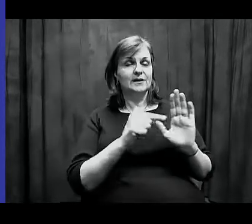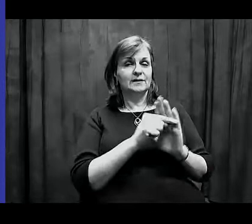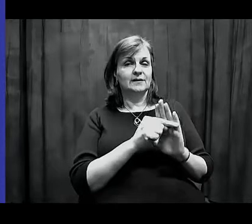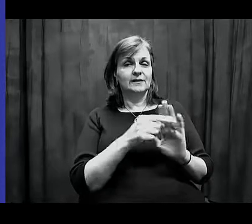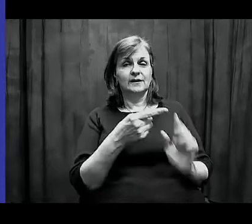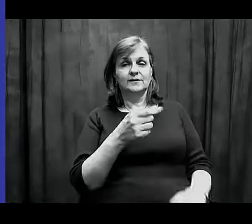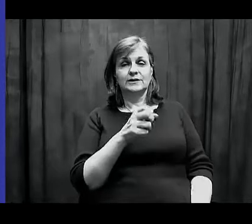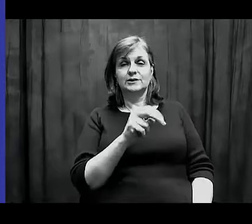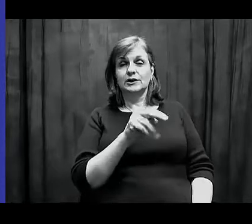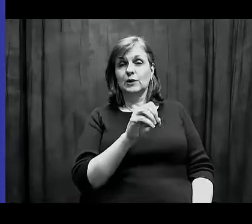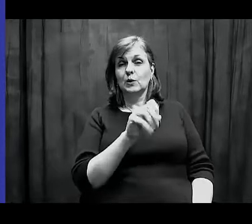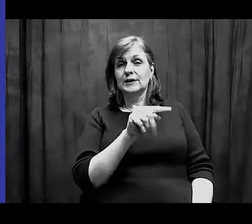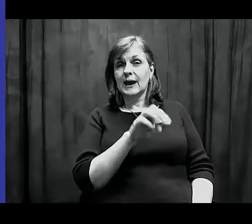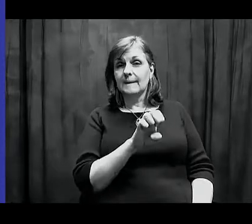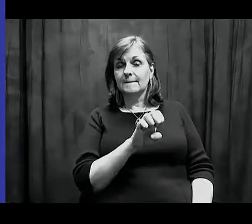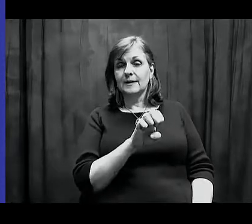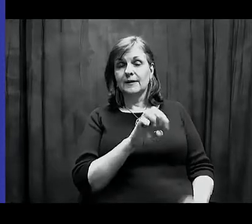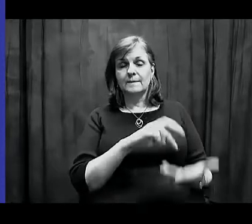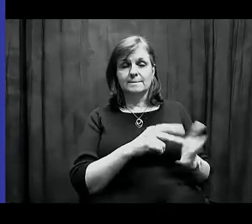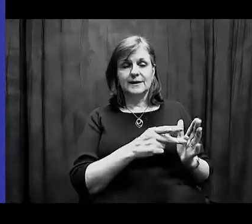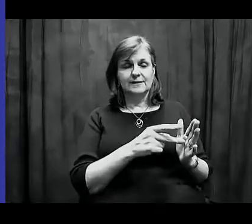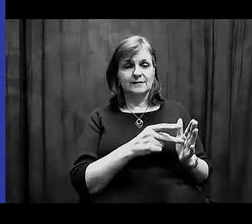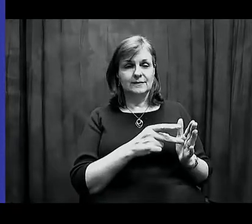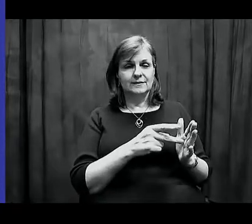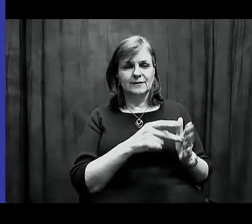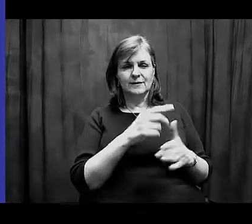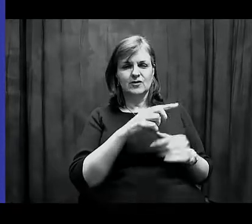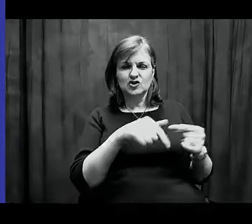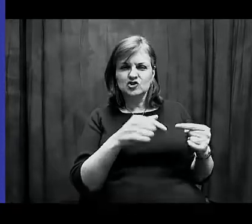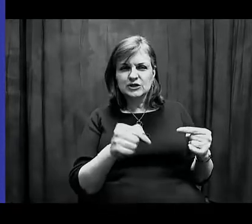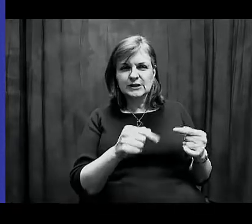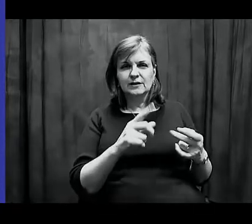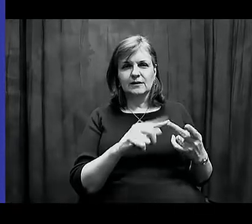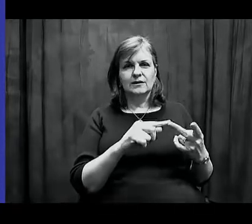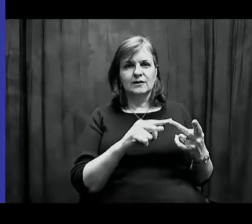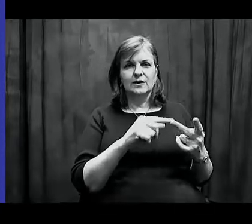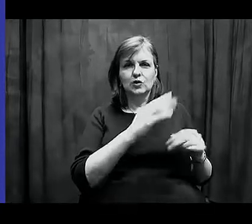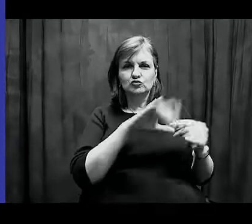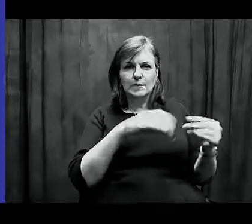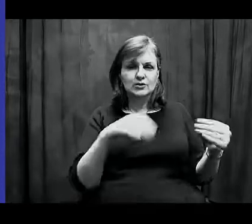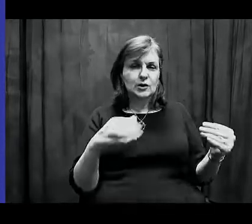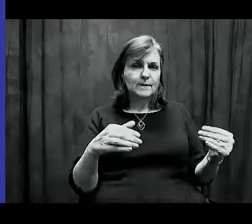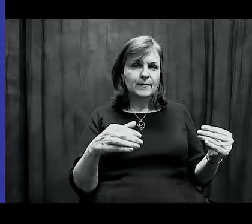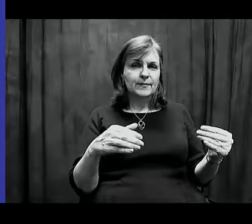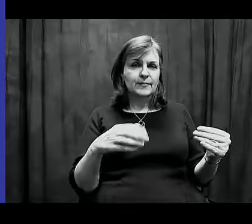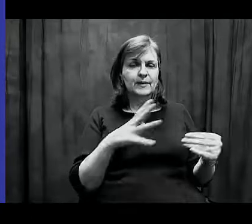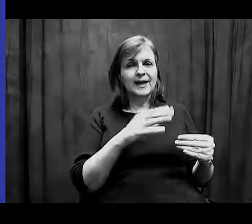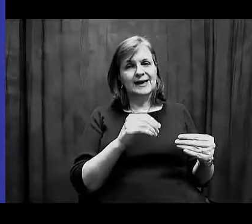etc. The genotype is the gene, chromosome,